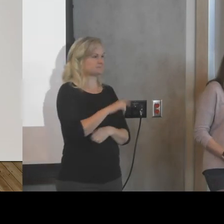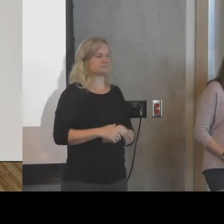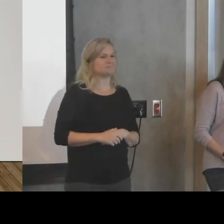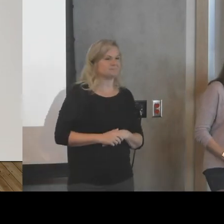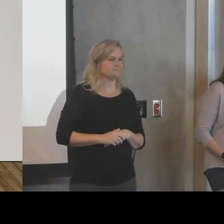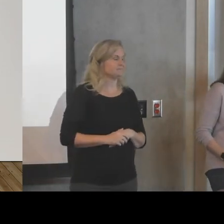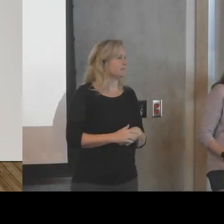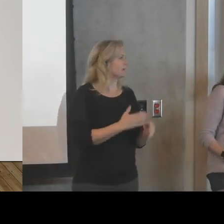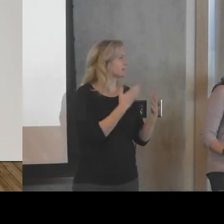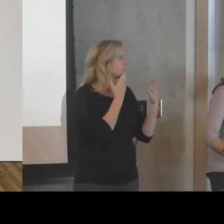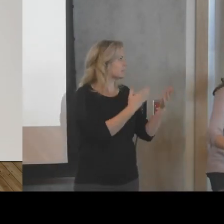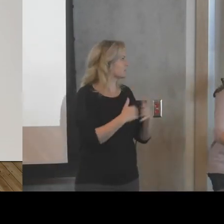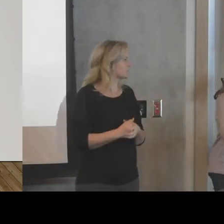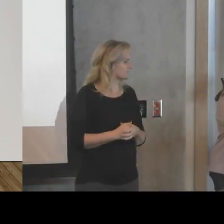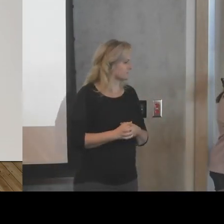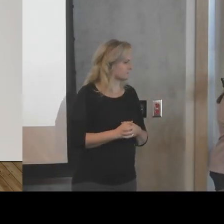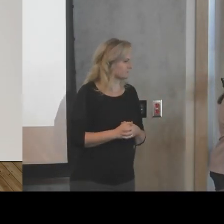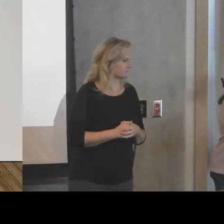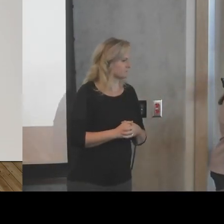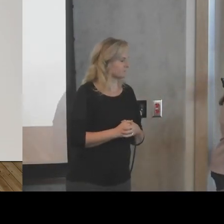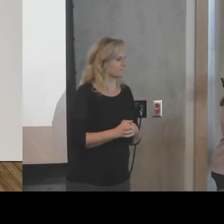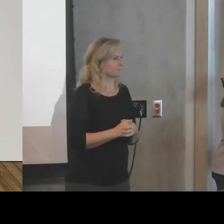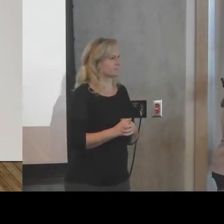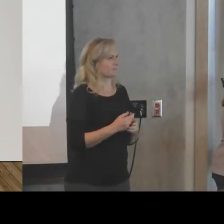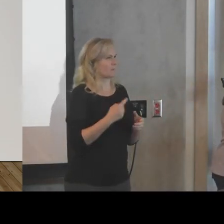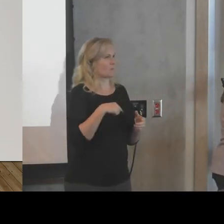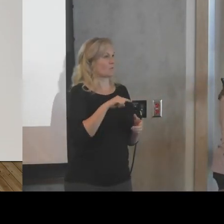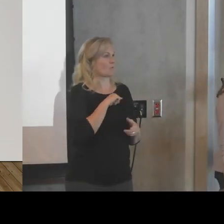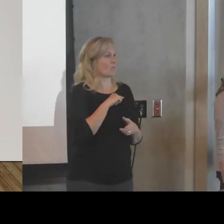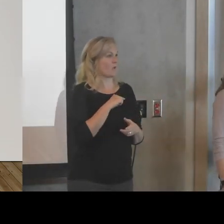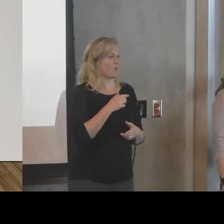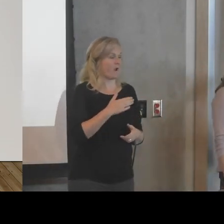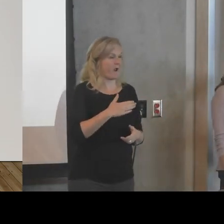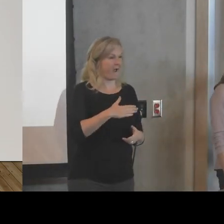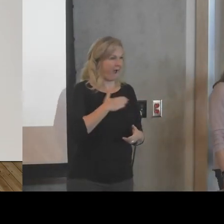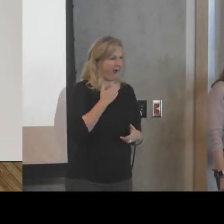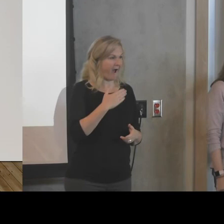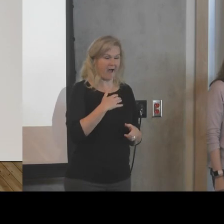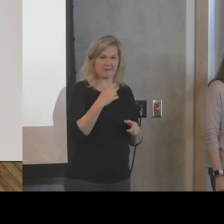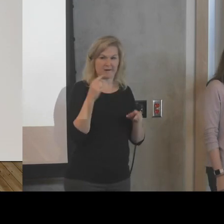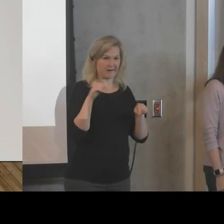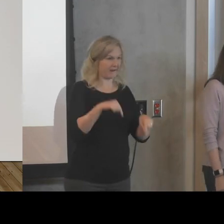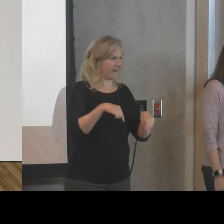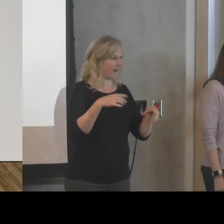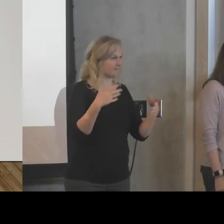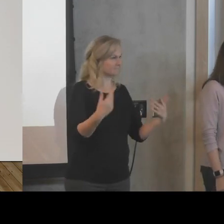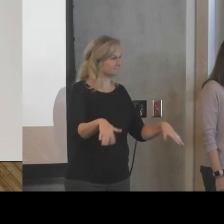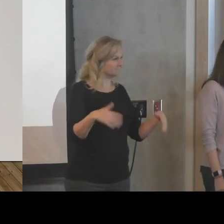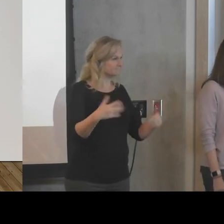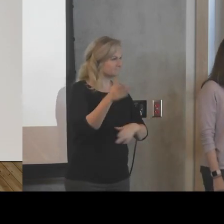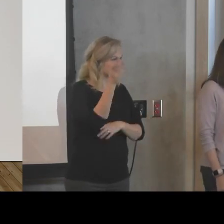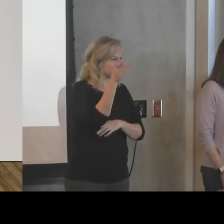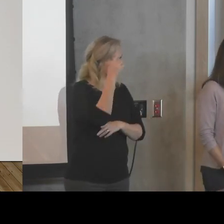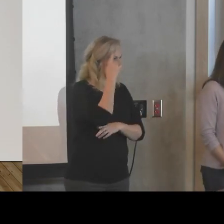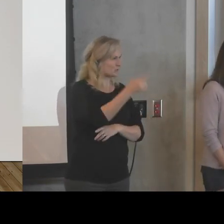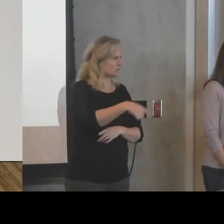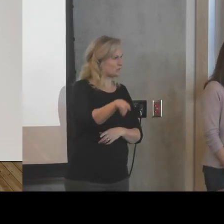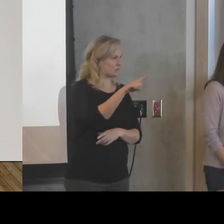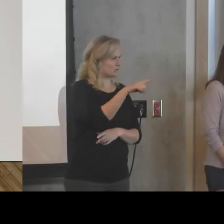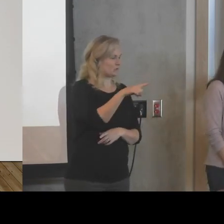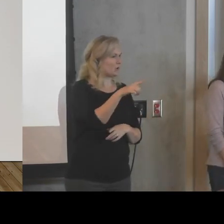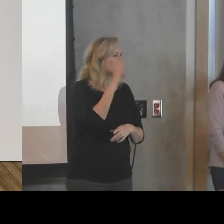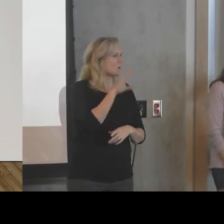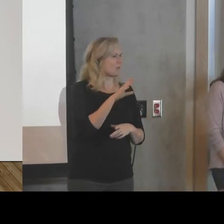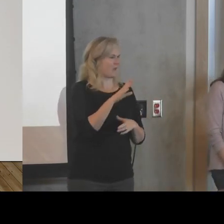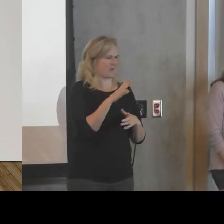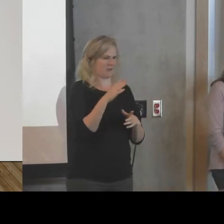Thanks. We're so happy to be here talking to you guys today, and we talk to teachers all